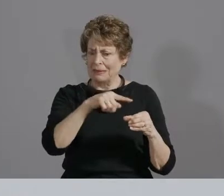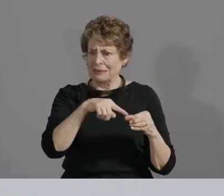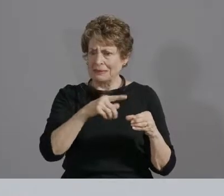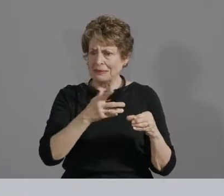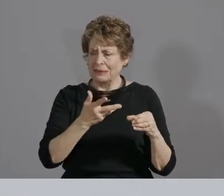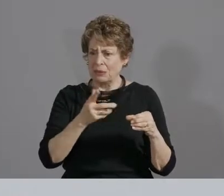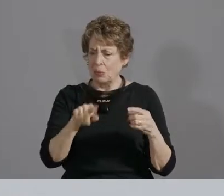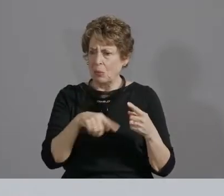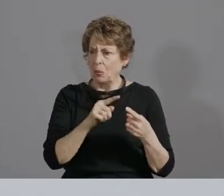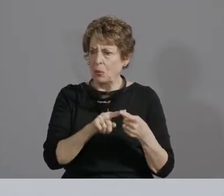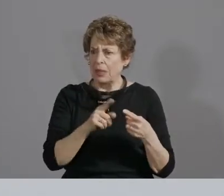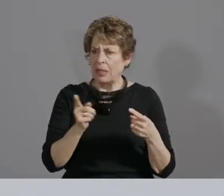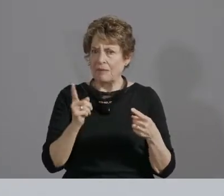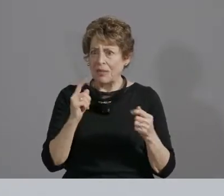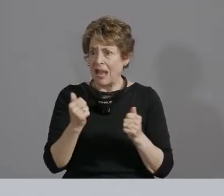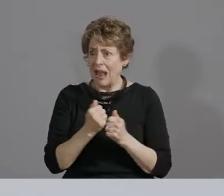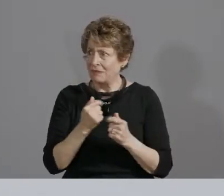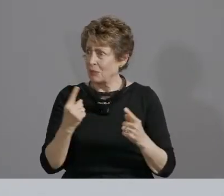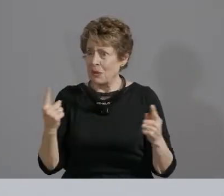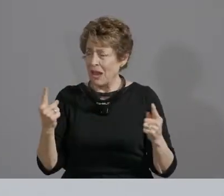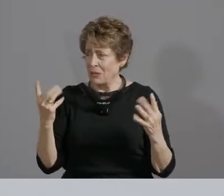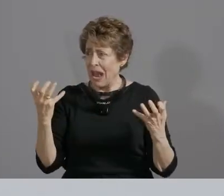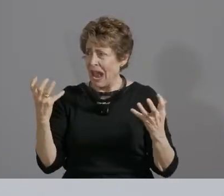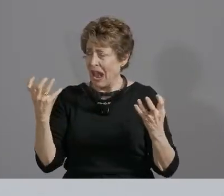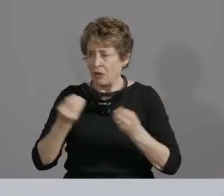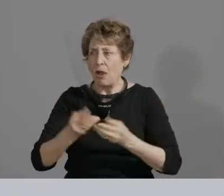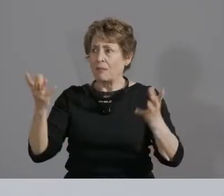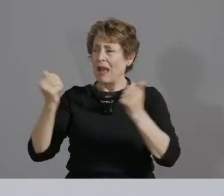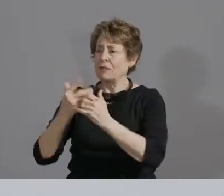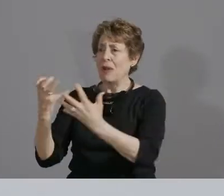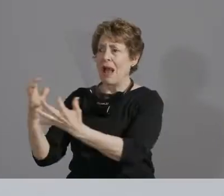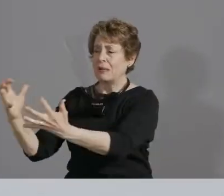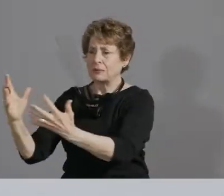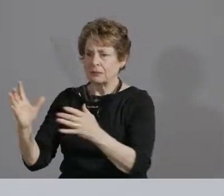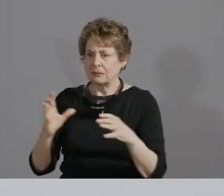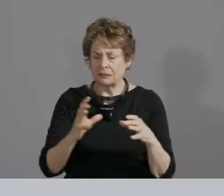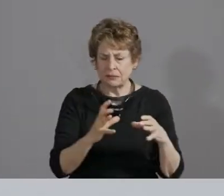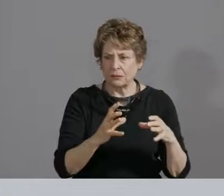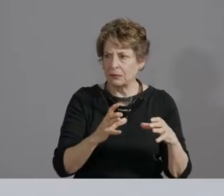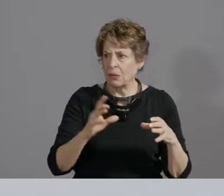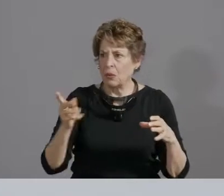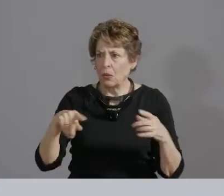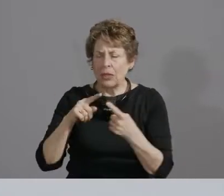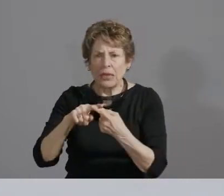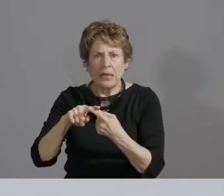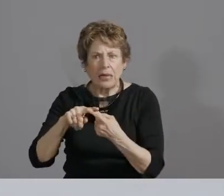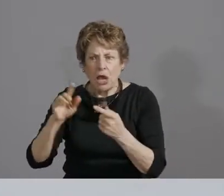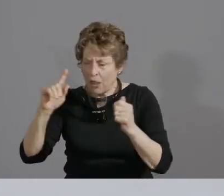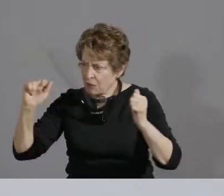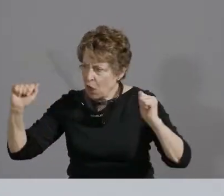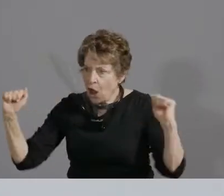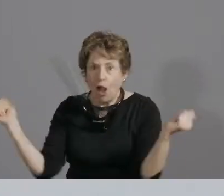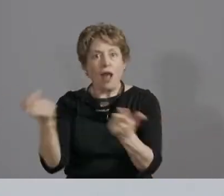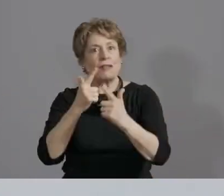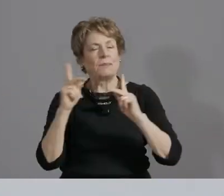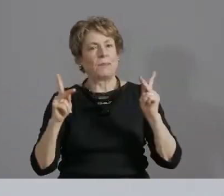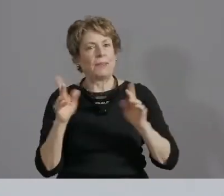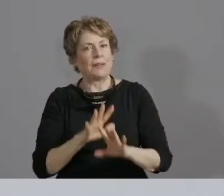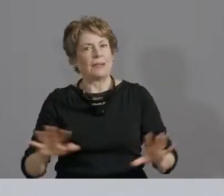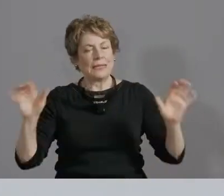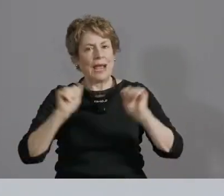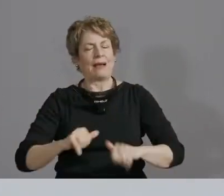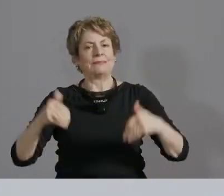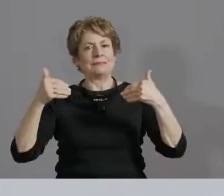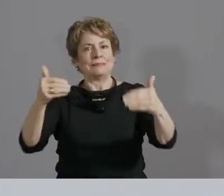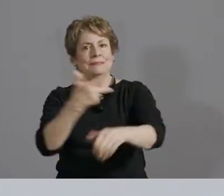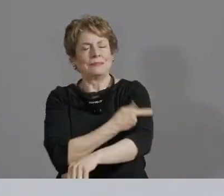based on your extrapolation? So we're hoping by the summer we should be in phase 3, which is where there's enough supply to